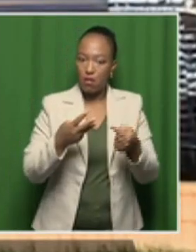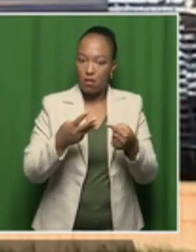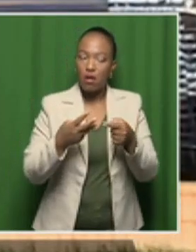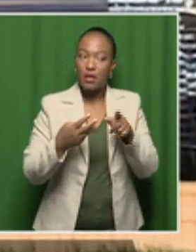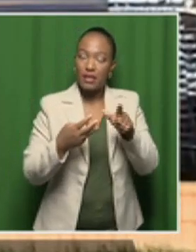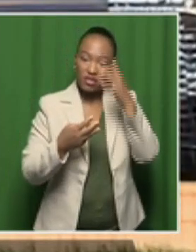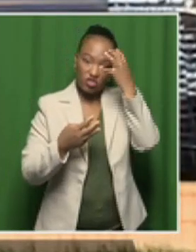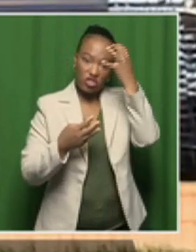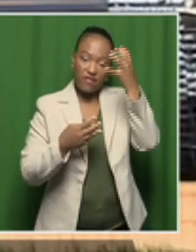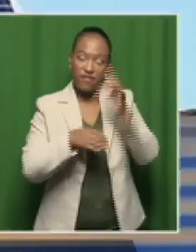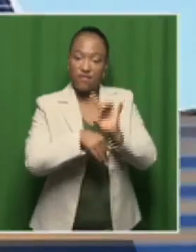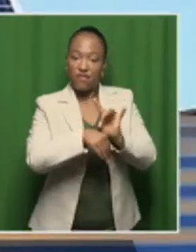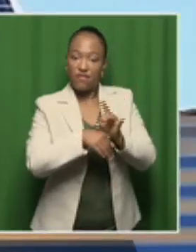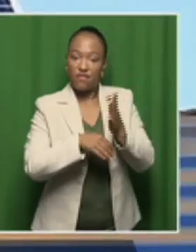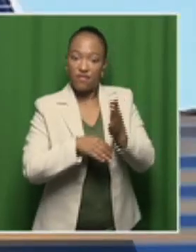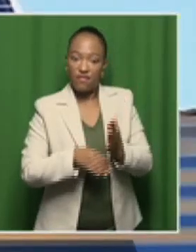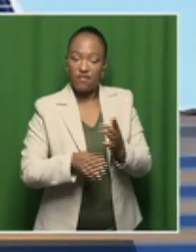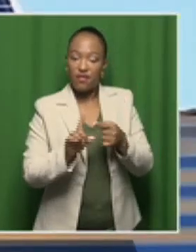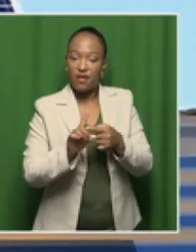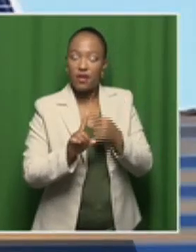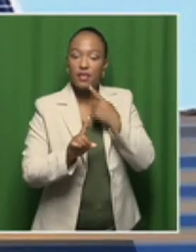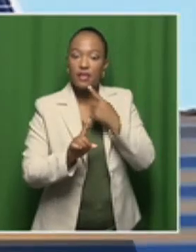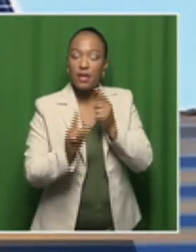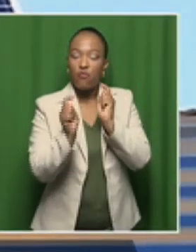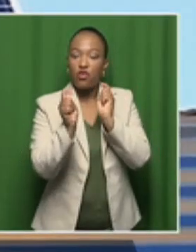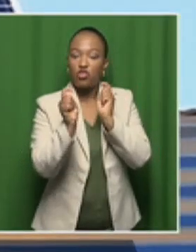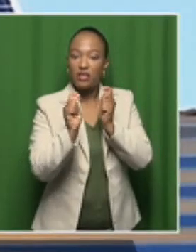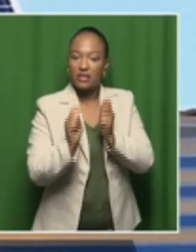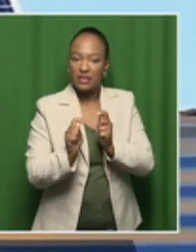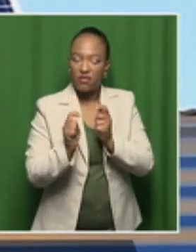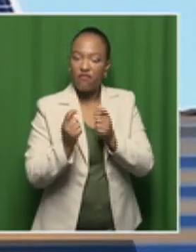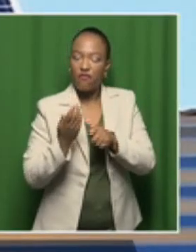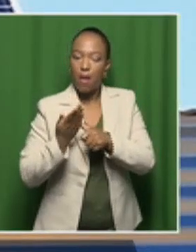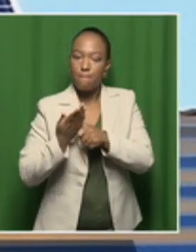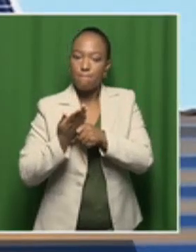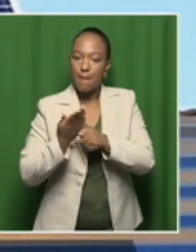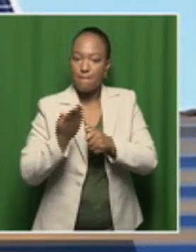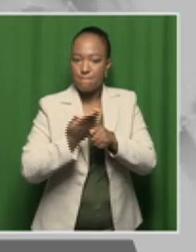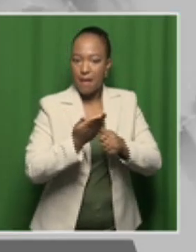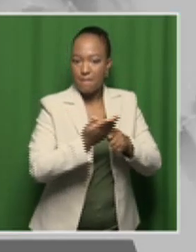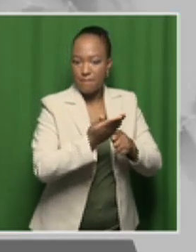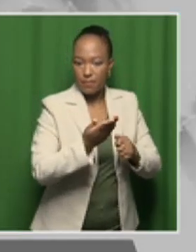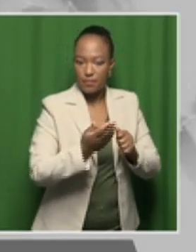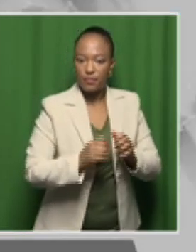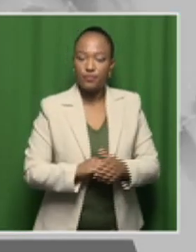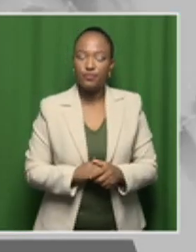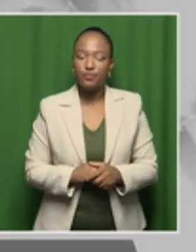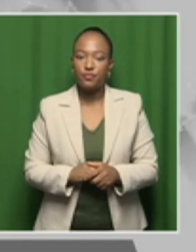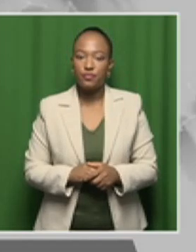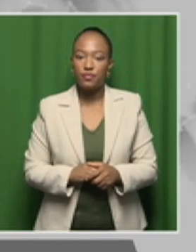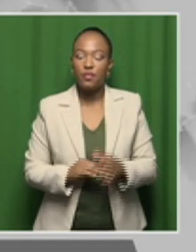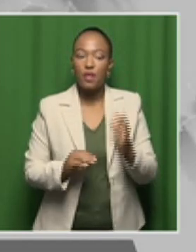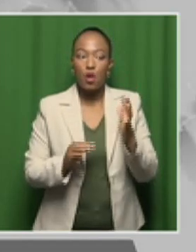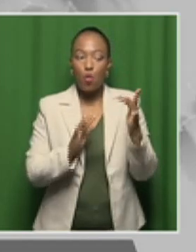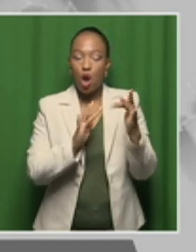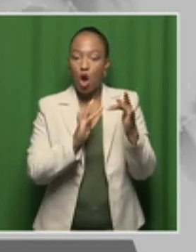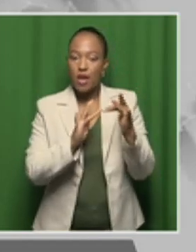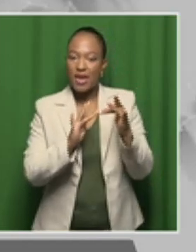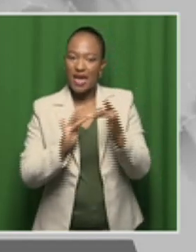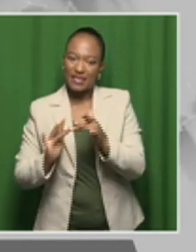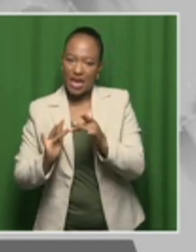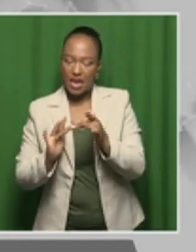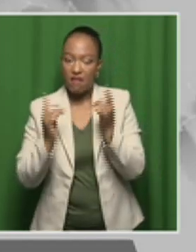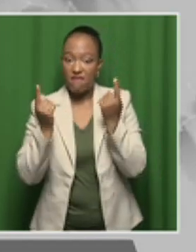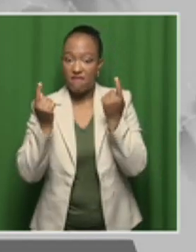Rantwani outlining the tariff changes. The standard quotation fees, the standard connection fees, as